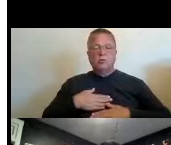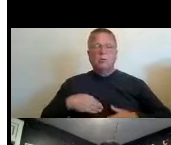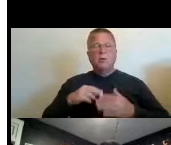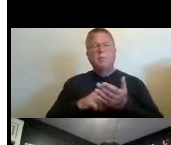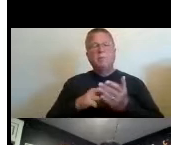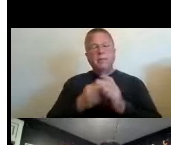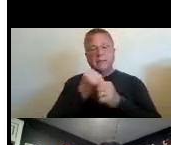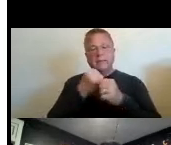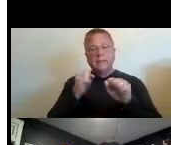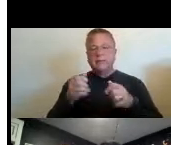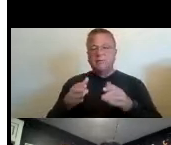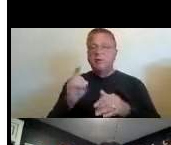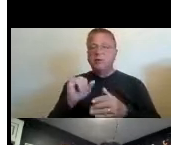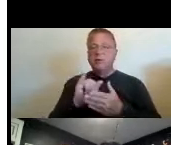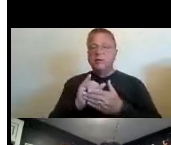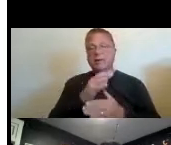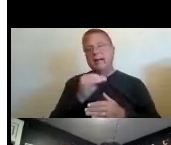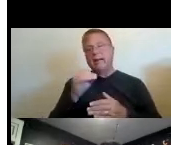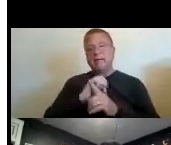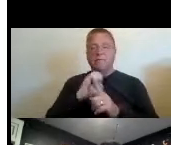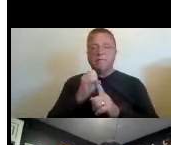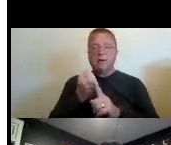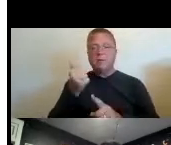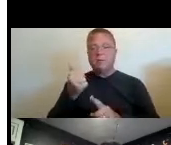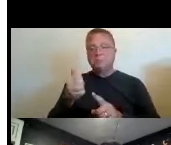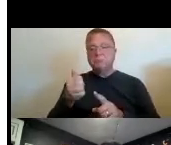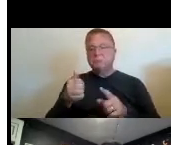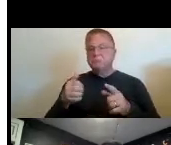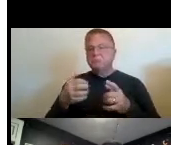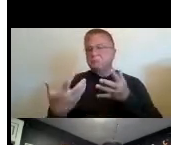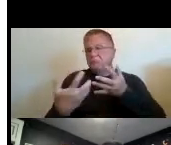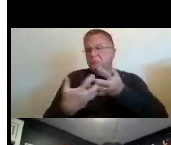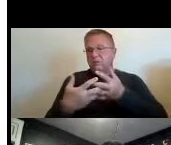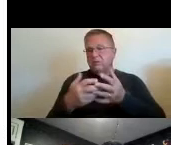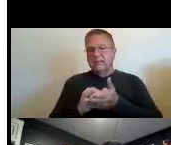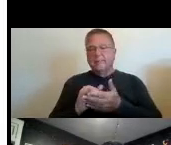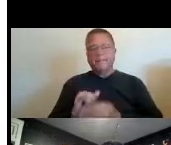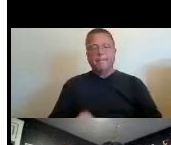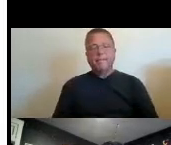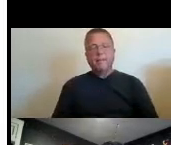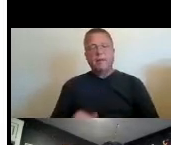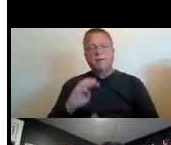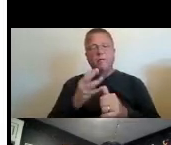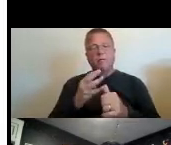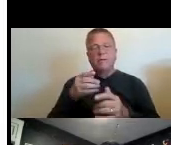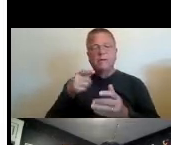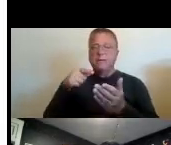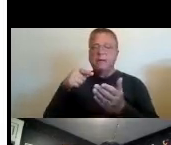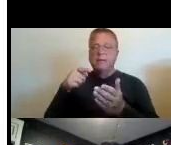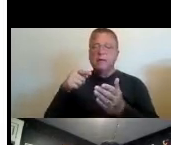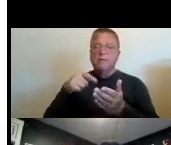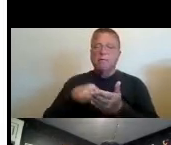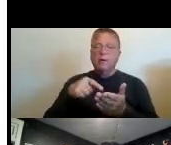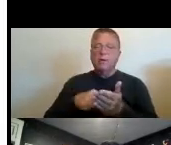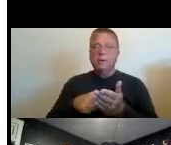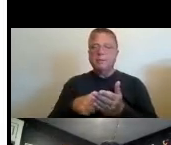safe way for them to do it and that the environment is conducive to it. Our fourth goal has to do with affordability. We